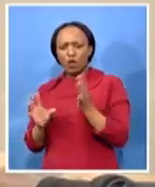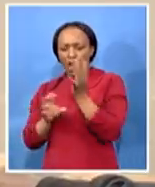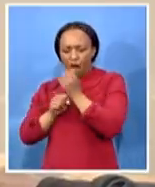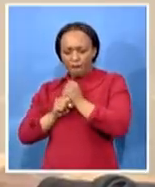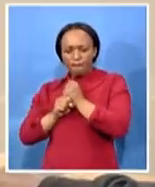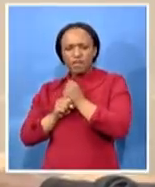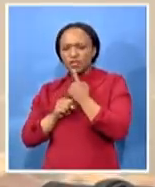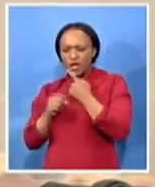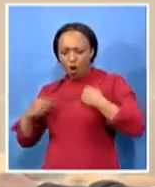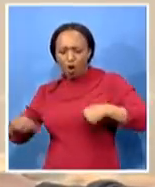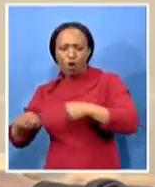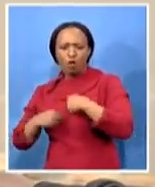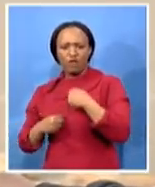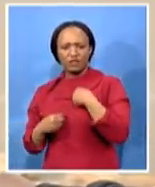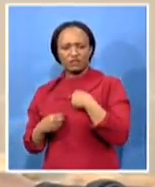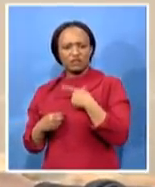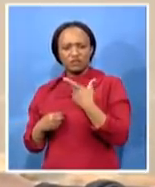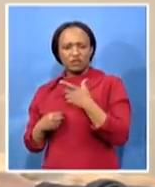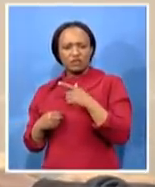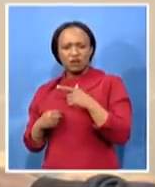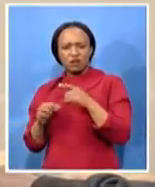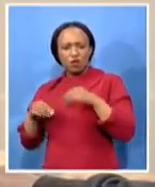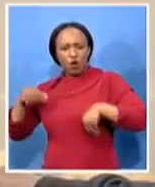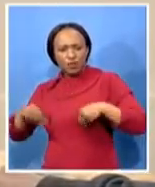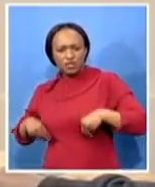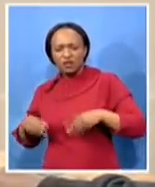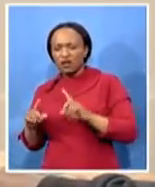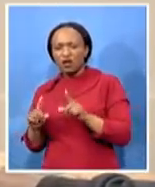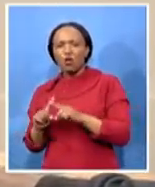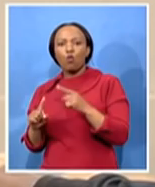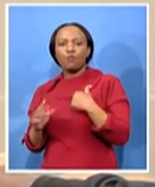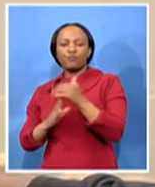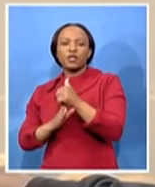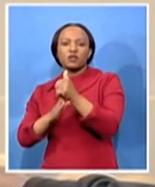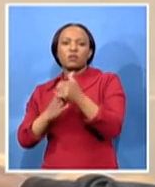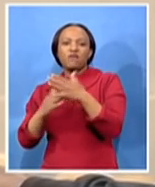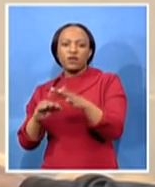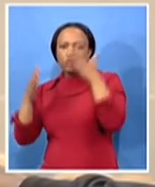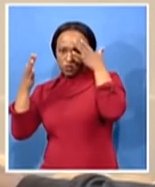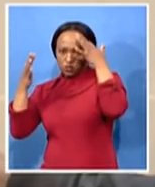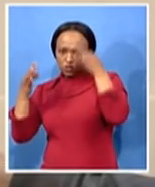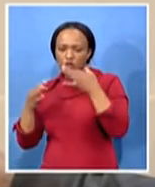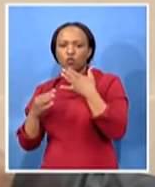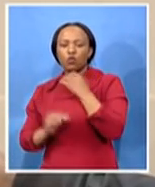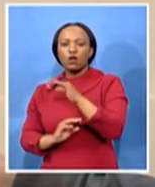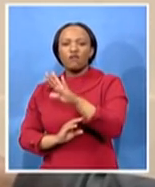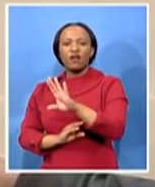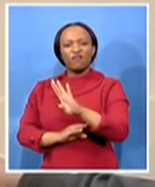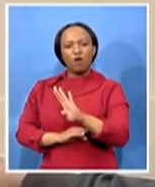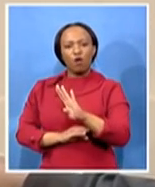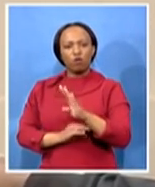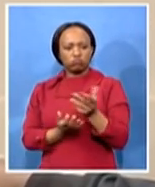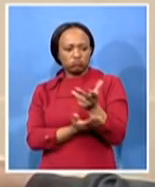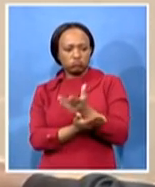has actually taken resolves in the conference, the 54th National Conference, who are clear on how we should deal with issues of